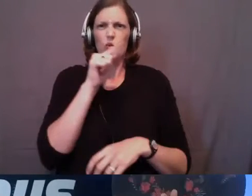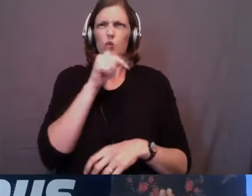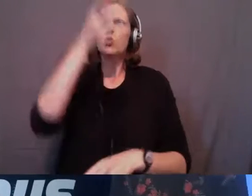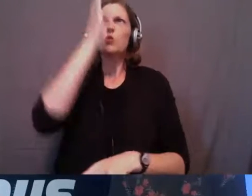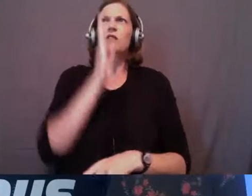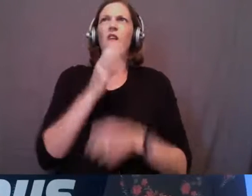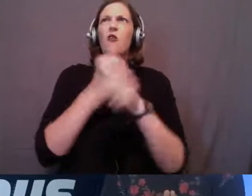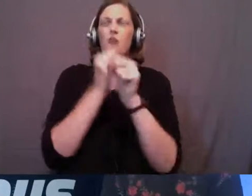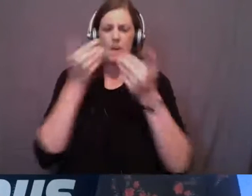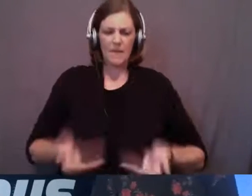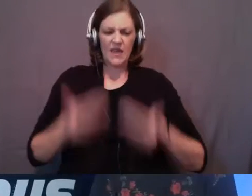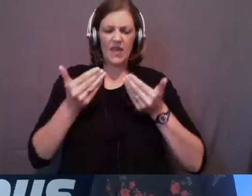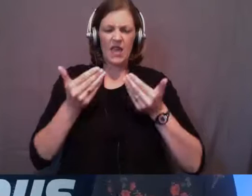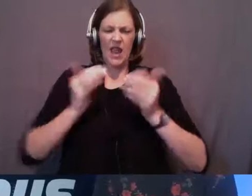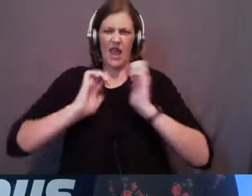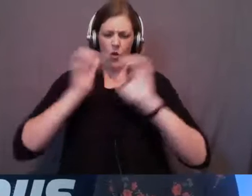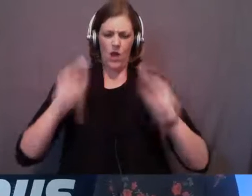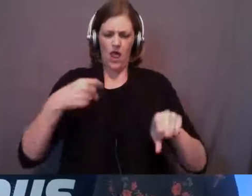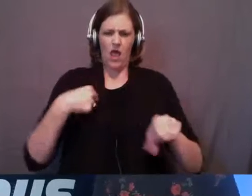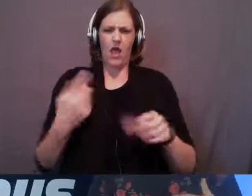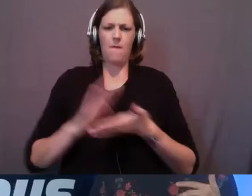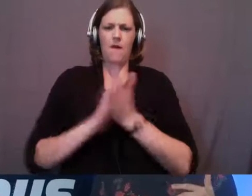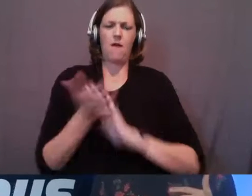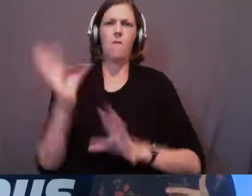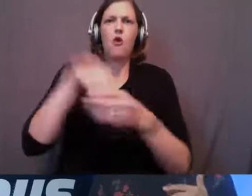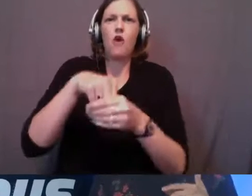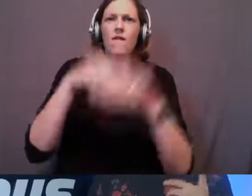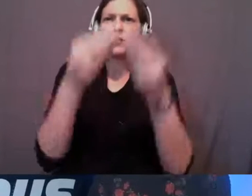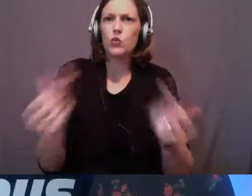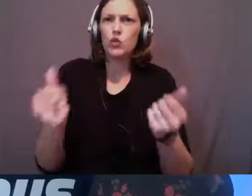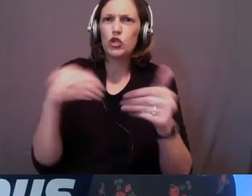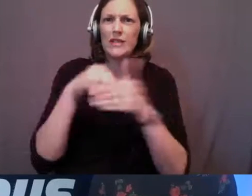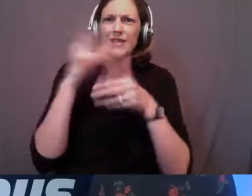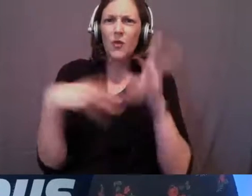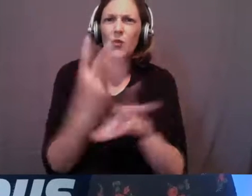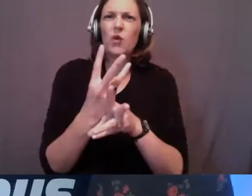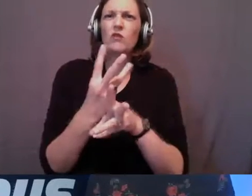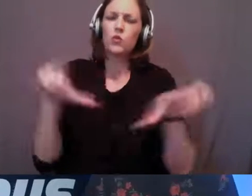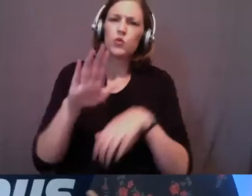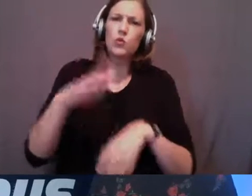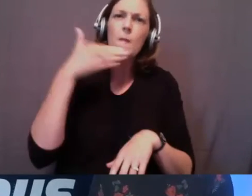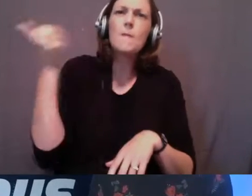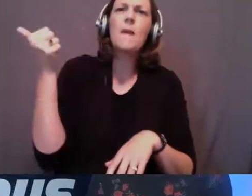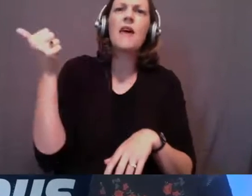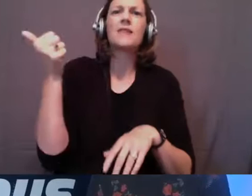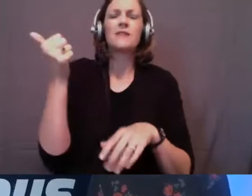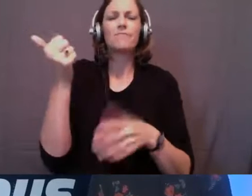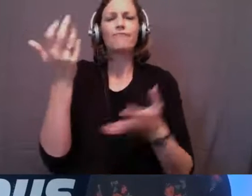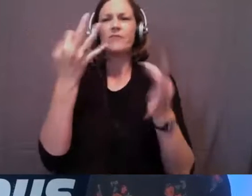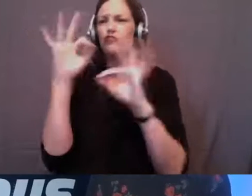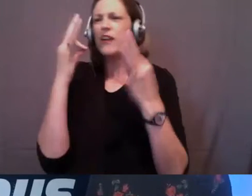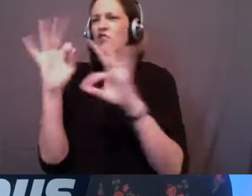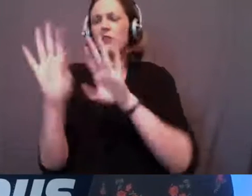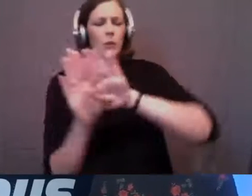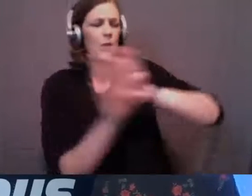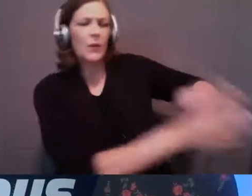of the solution in our world. So do your best to get rid of those distractions and gather around from wherever you're joining with us